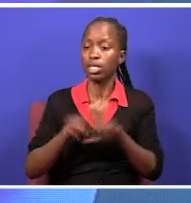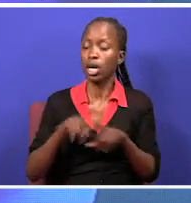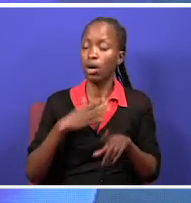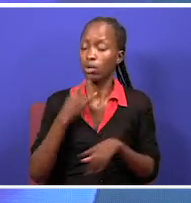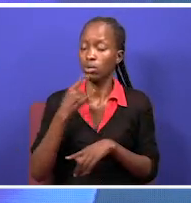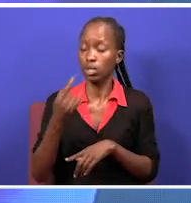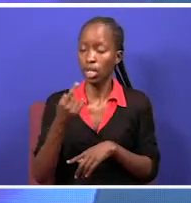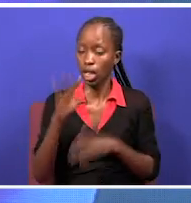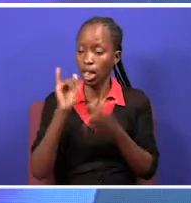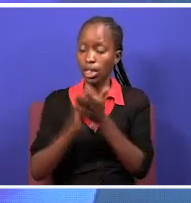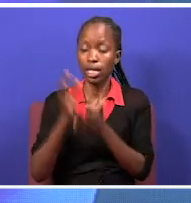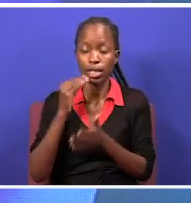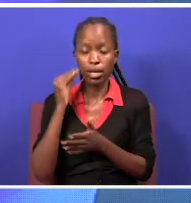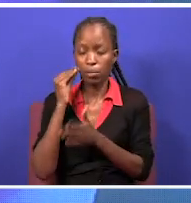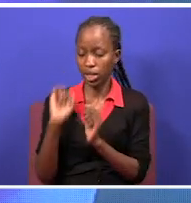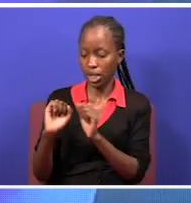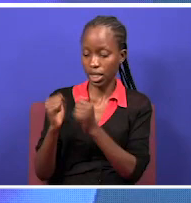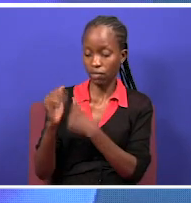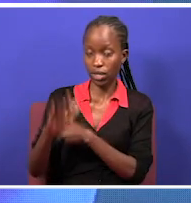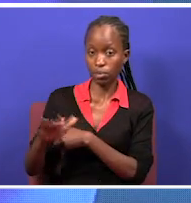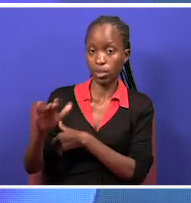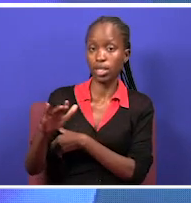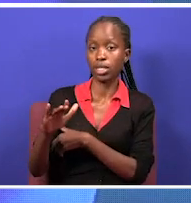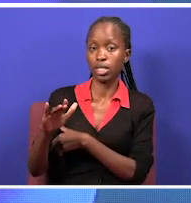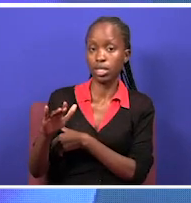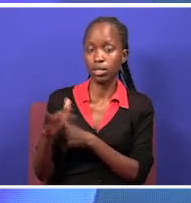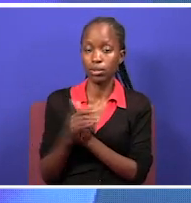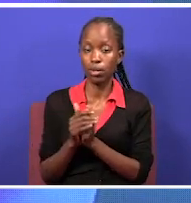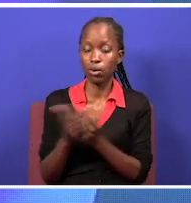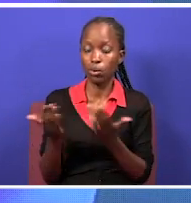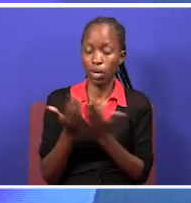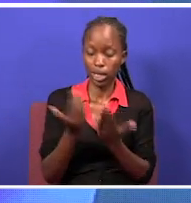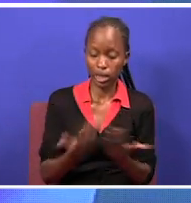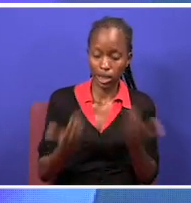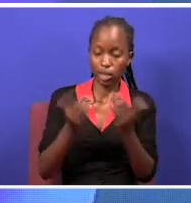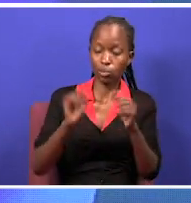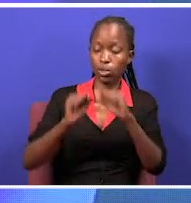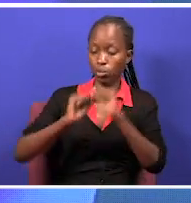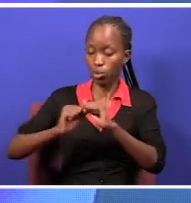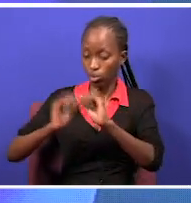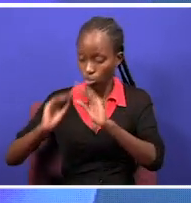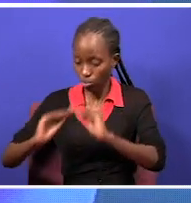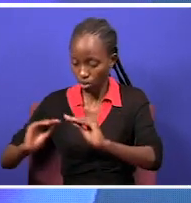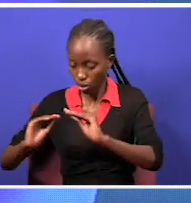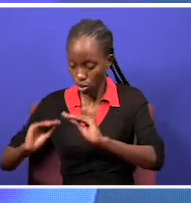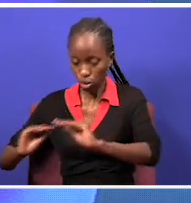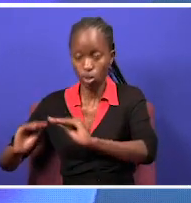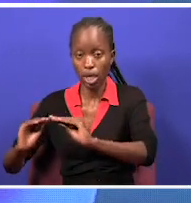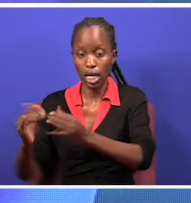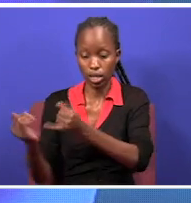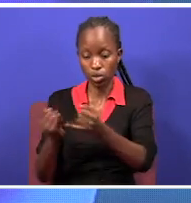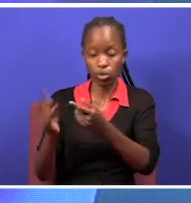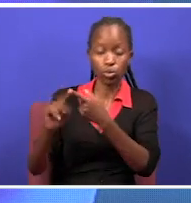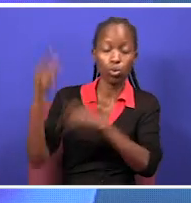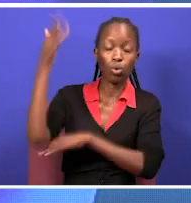home is the safest place where children can be formed and shaped to be introduced to God